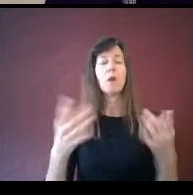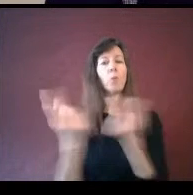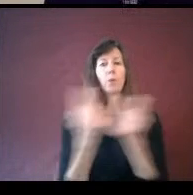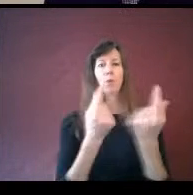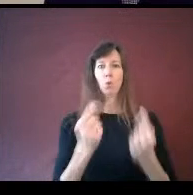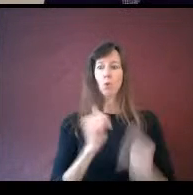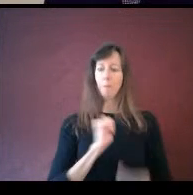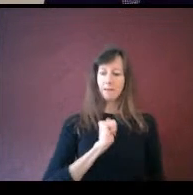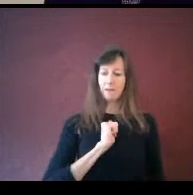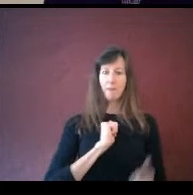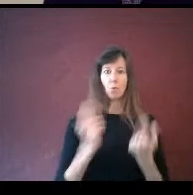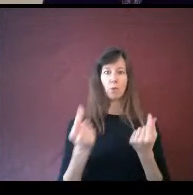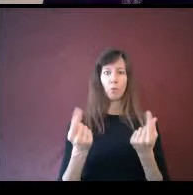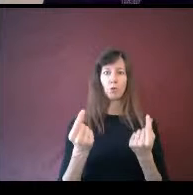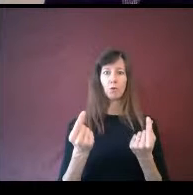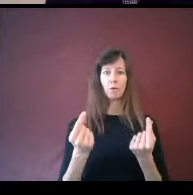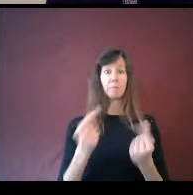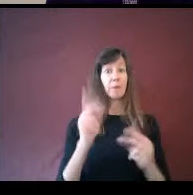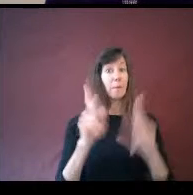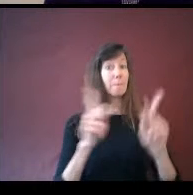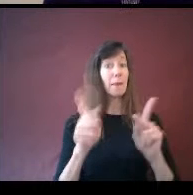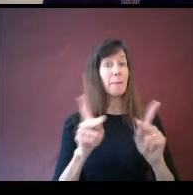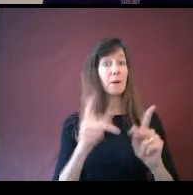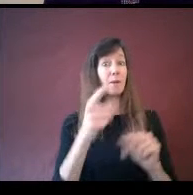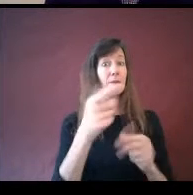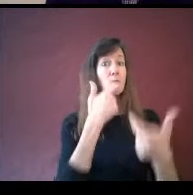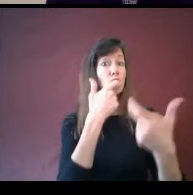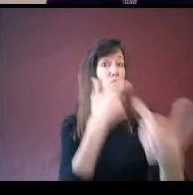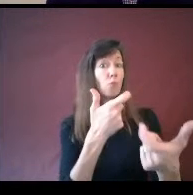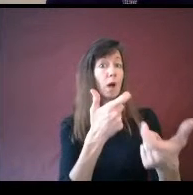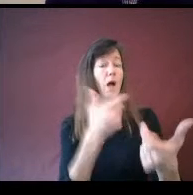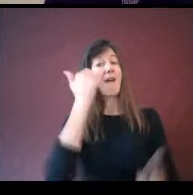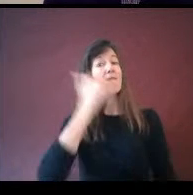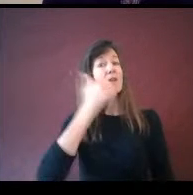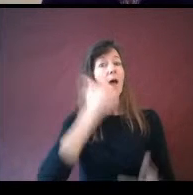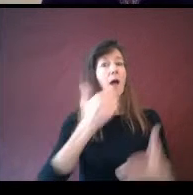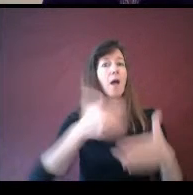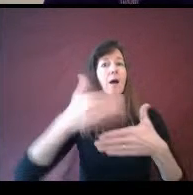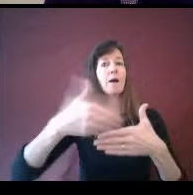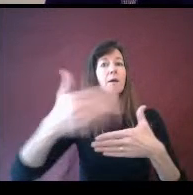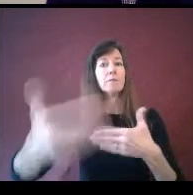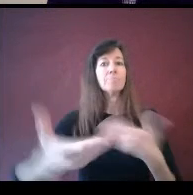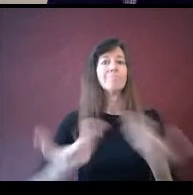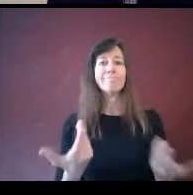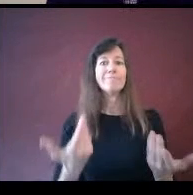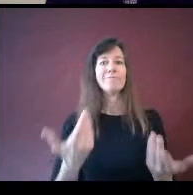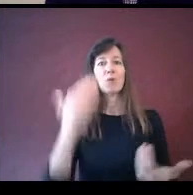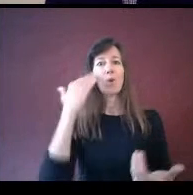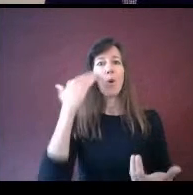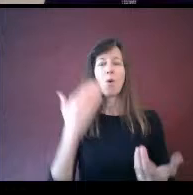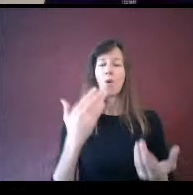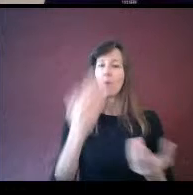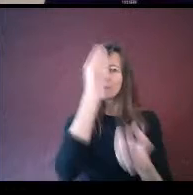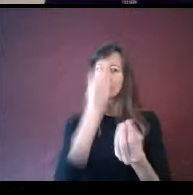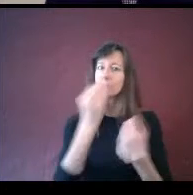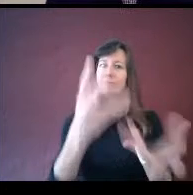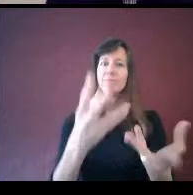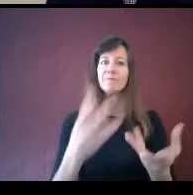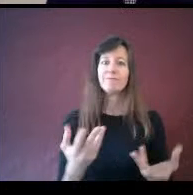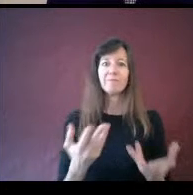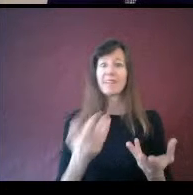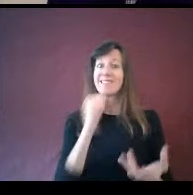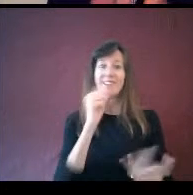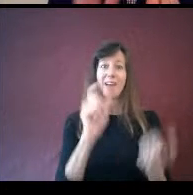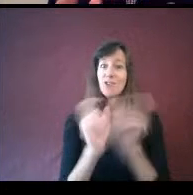for those that watch regularly, the message has not changed because the science has not changed and the public health advice has not changed